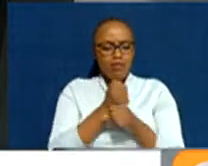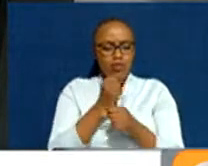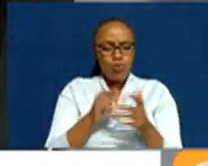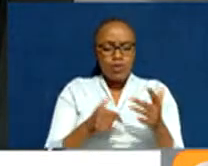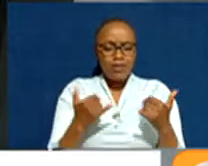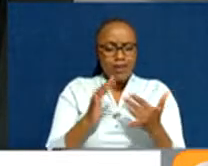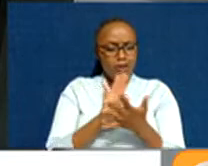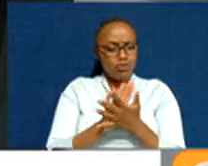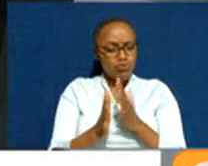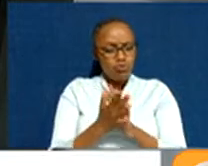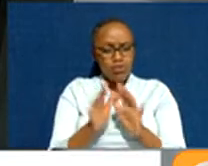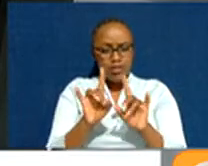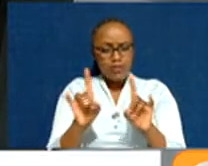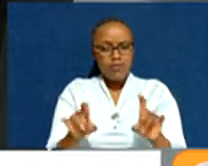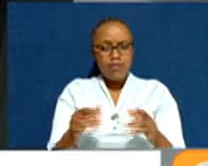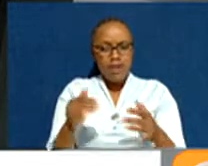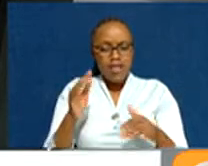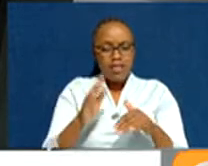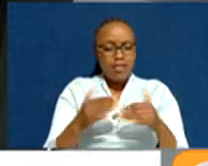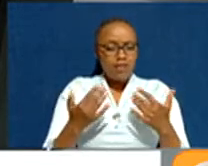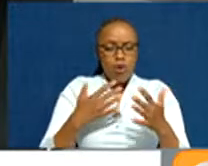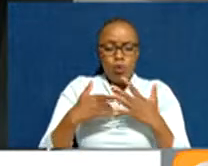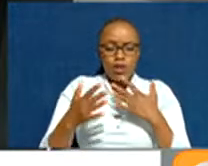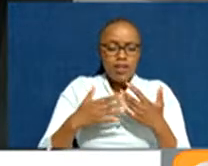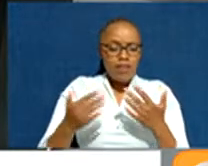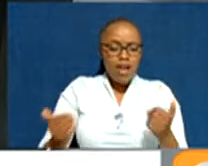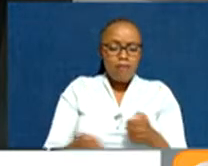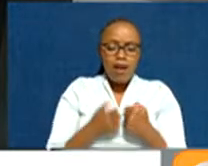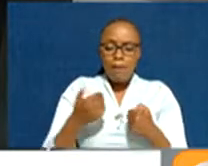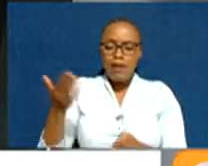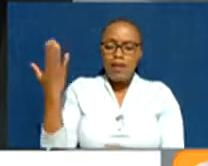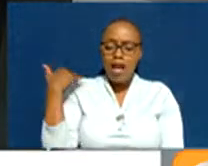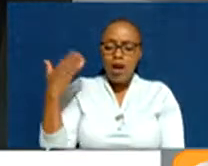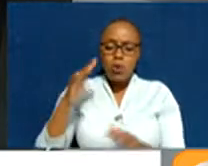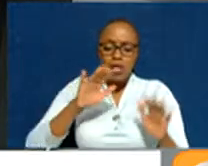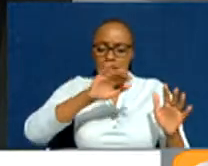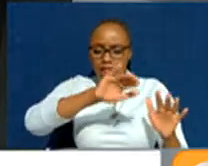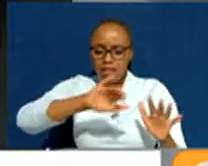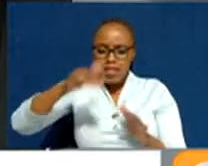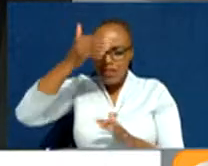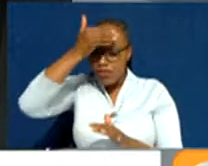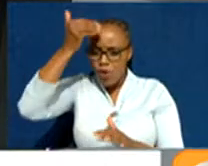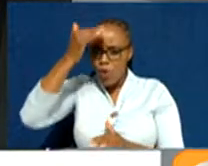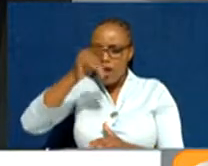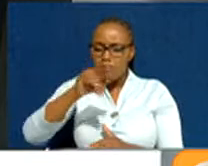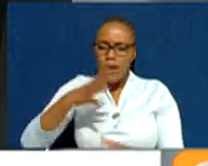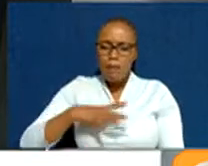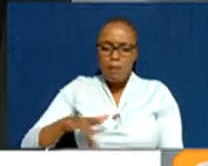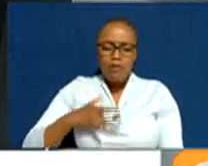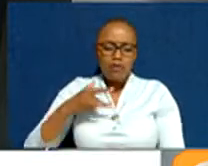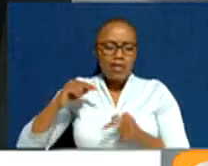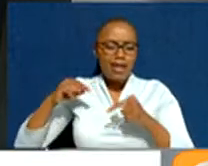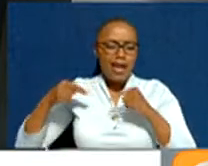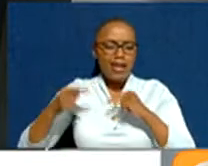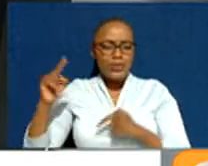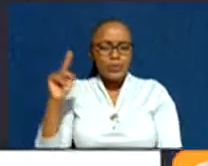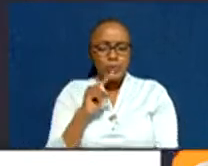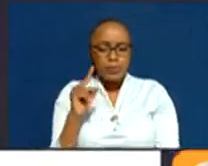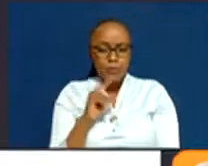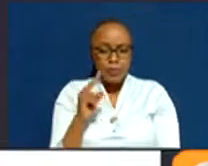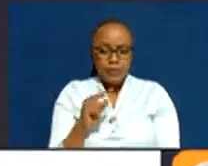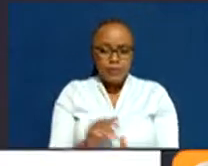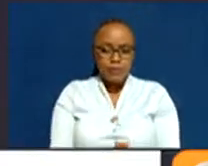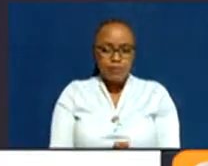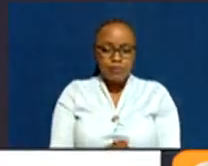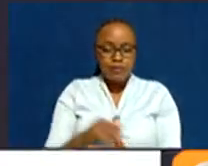to forgive, let bygones be bygones? Because some of them still feel the hurt. I think it's a